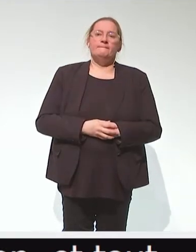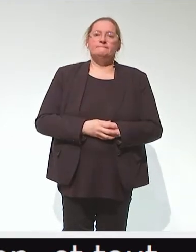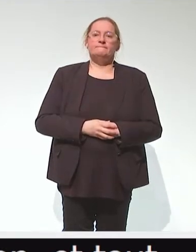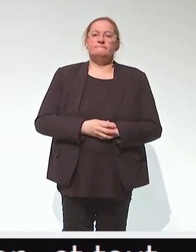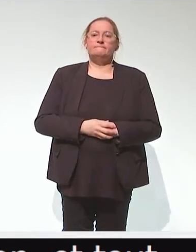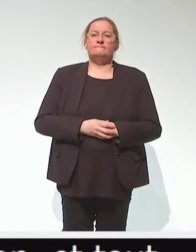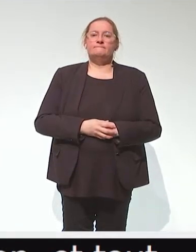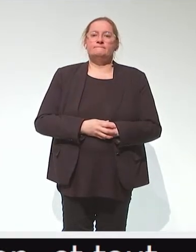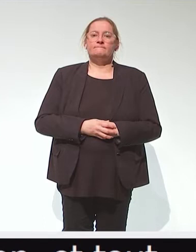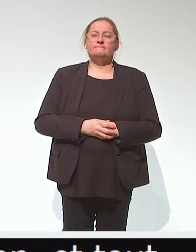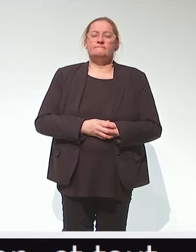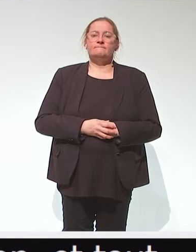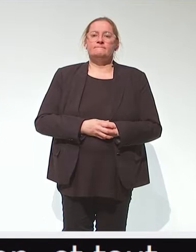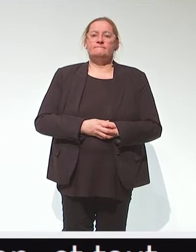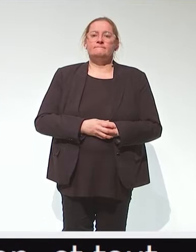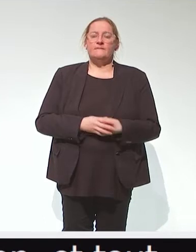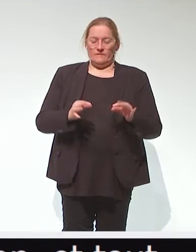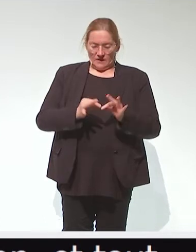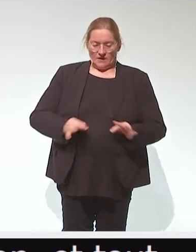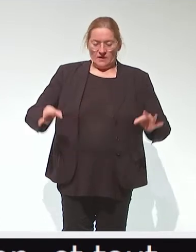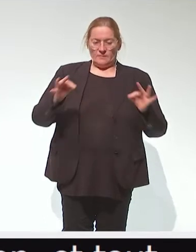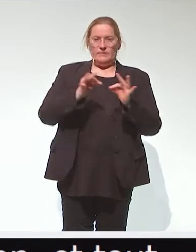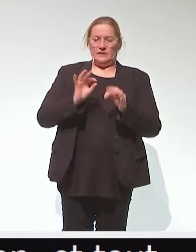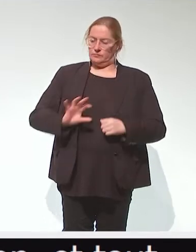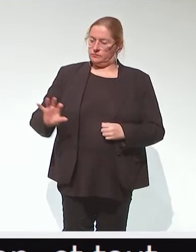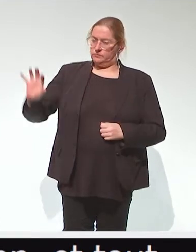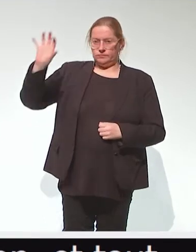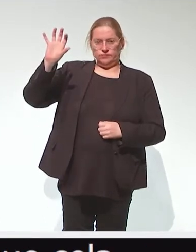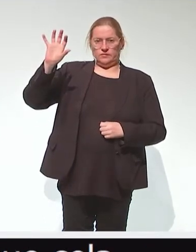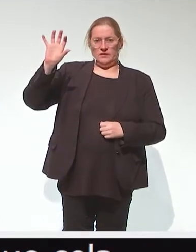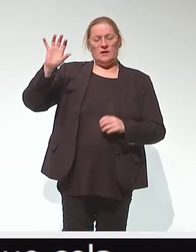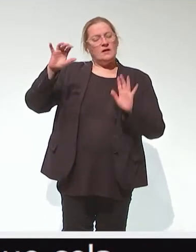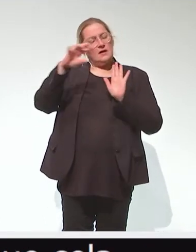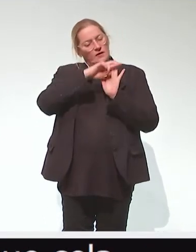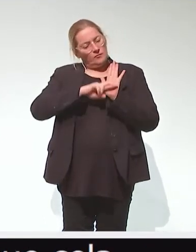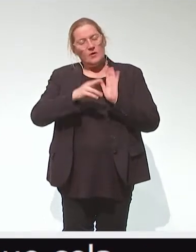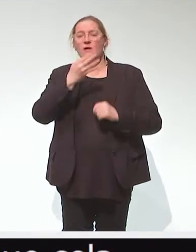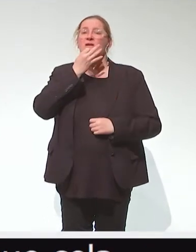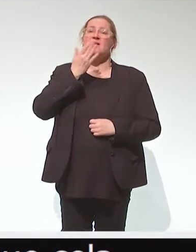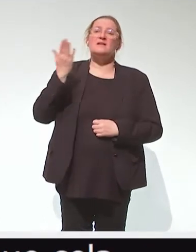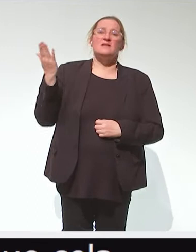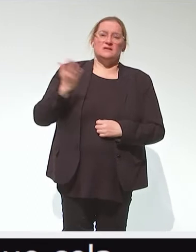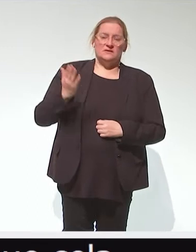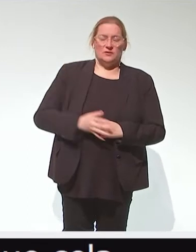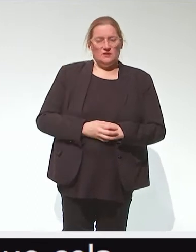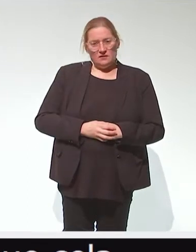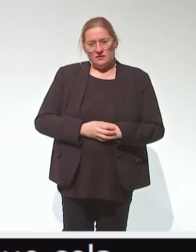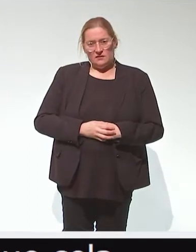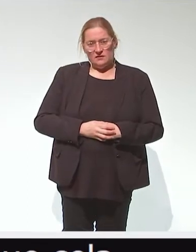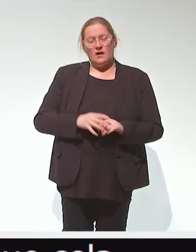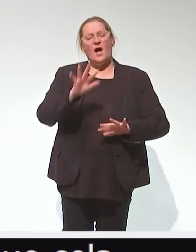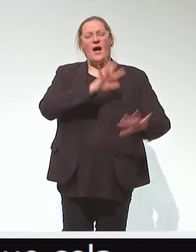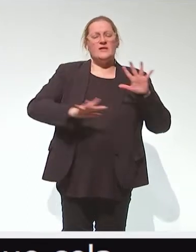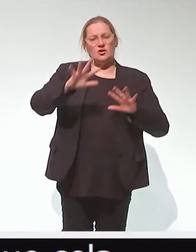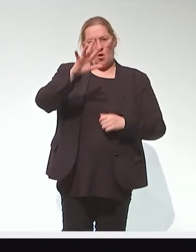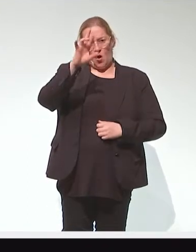really cover the costs of subsidies for reasonable accommodation, cover the costs of training of staff, cover the costs of maybe loss of productivity that